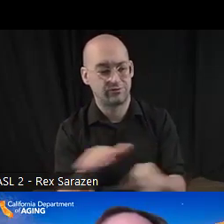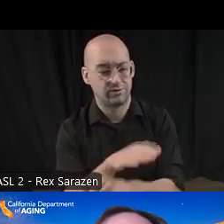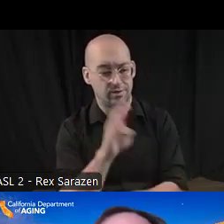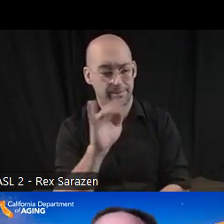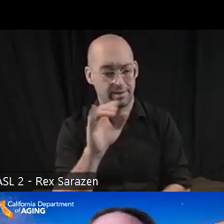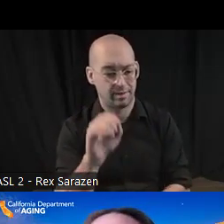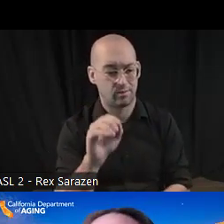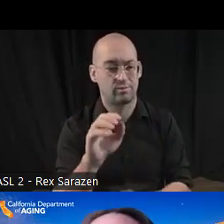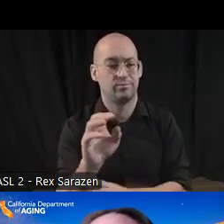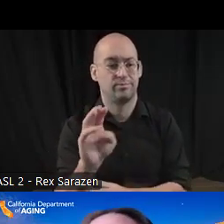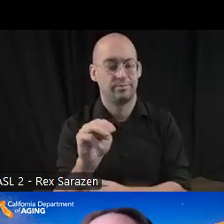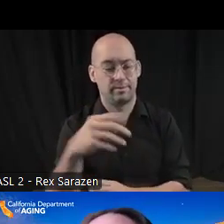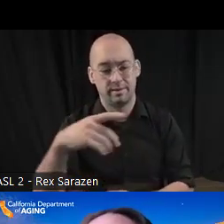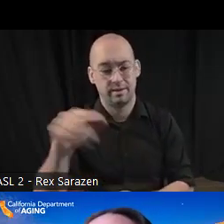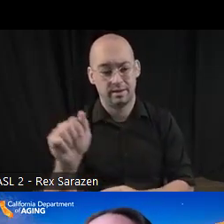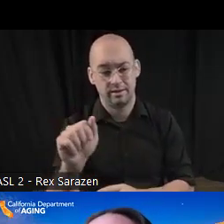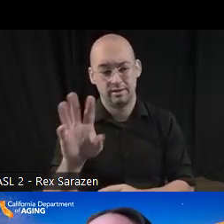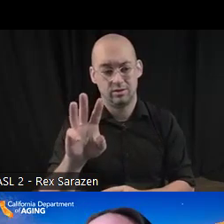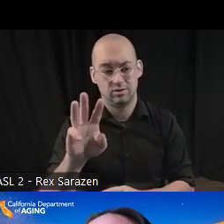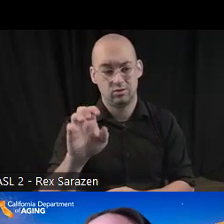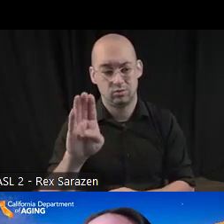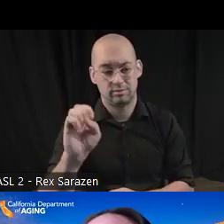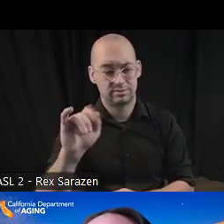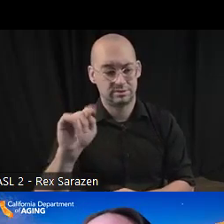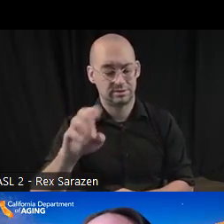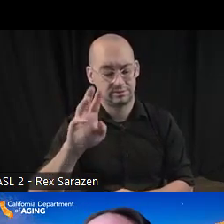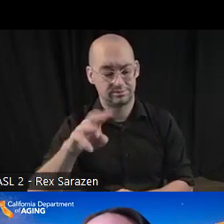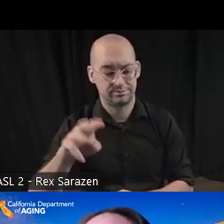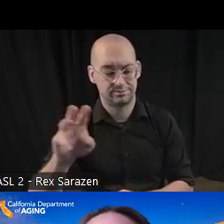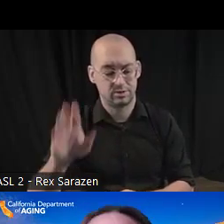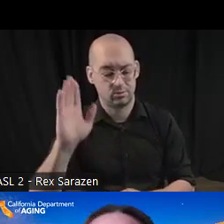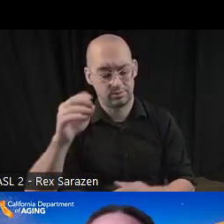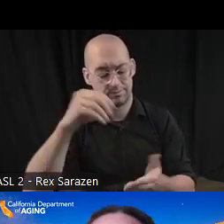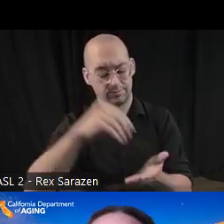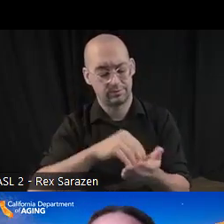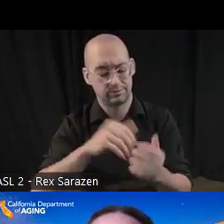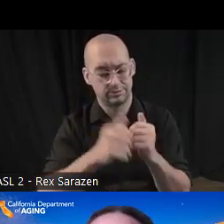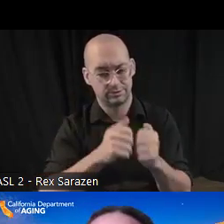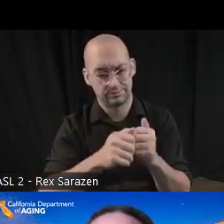NPA website. And then I'll drop that into the chat.